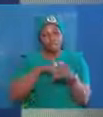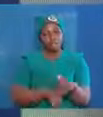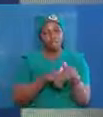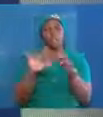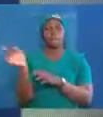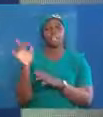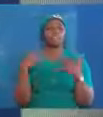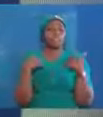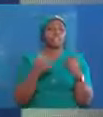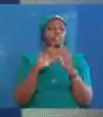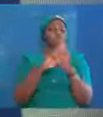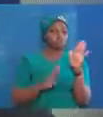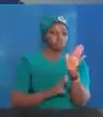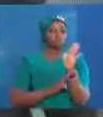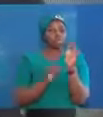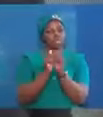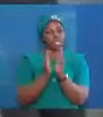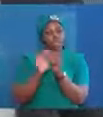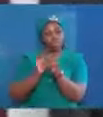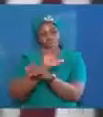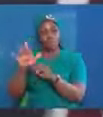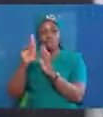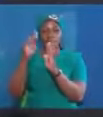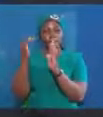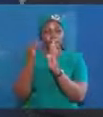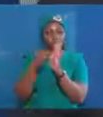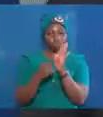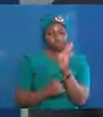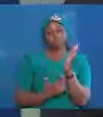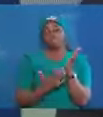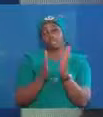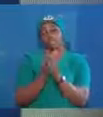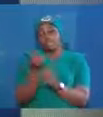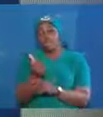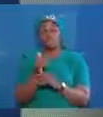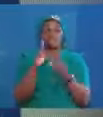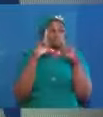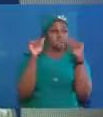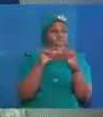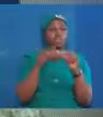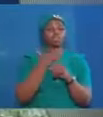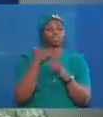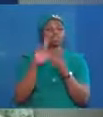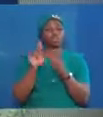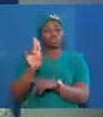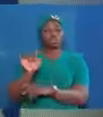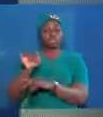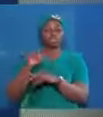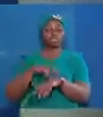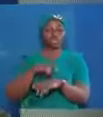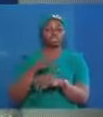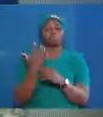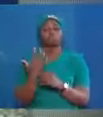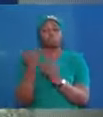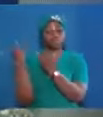Minister of Health under the corona protocols. With those few remarks, Your Excellency, I also want to take this opportunity to